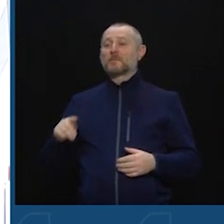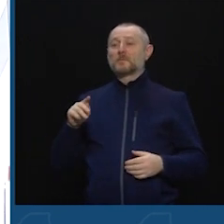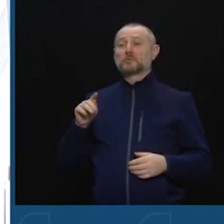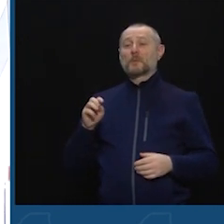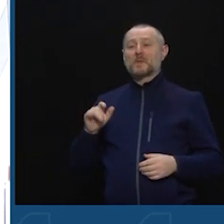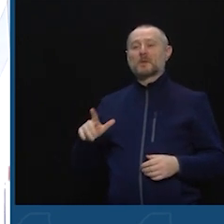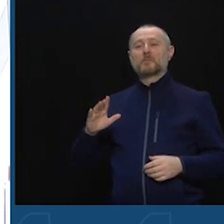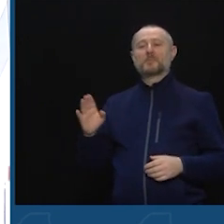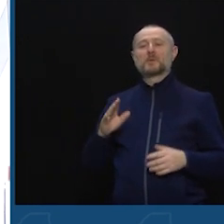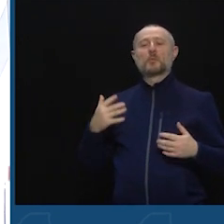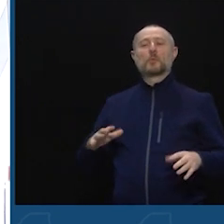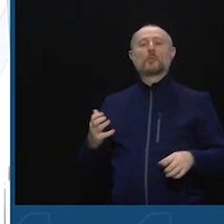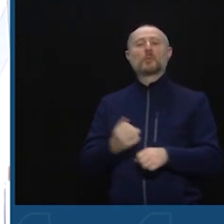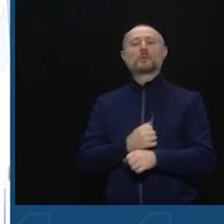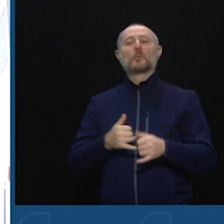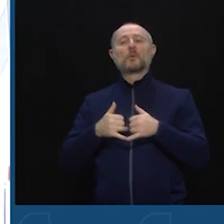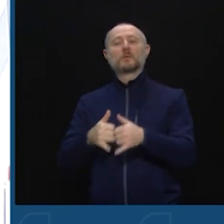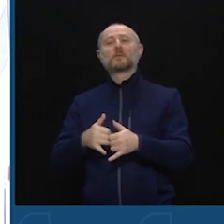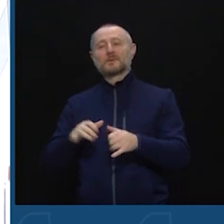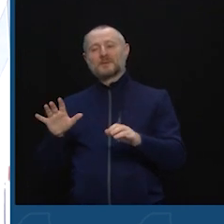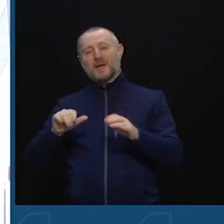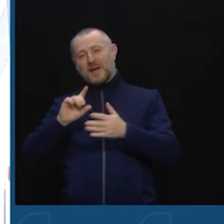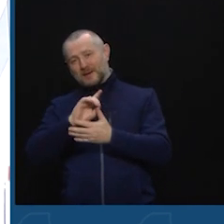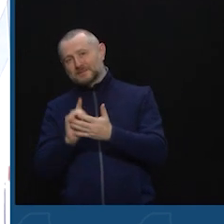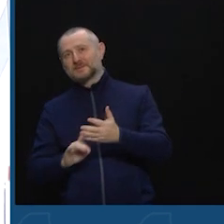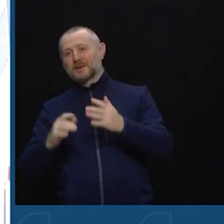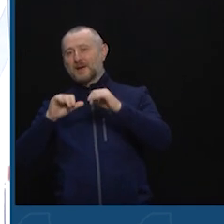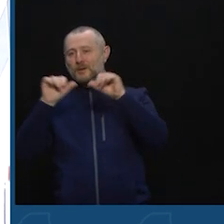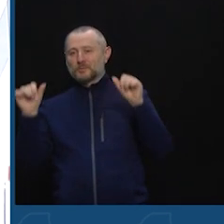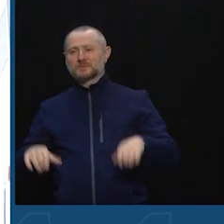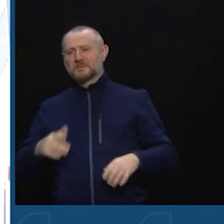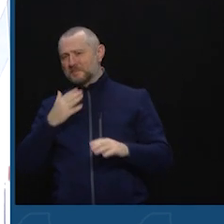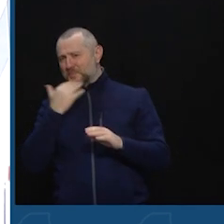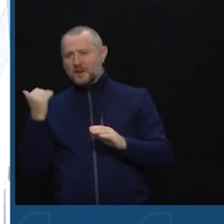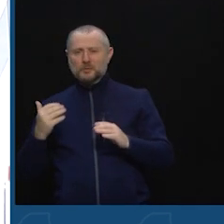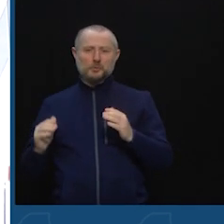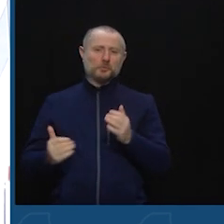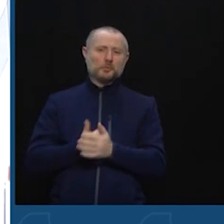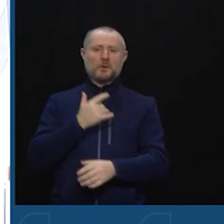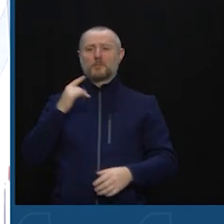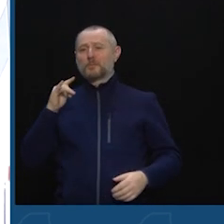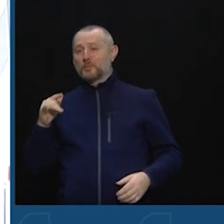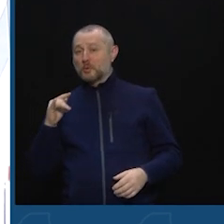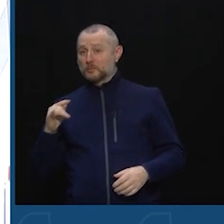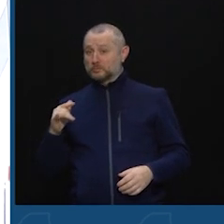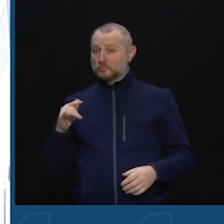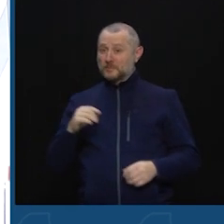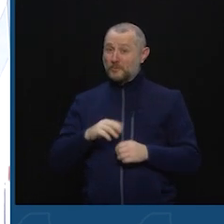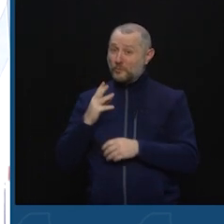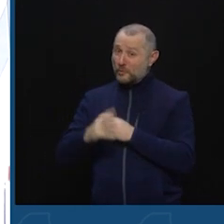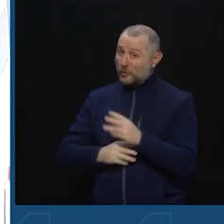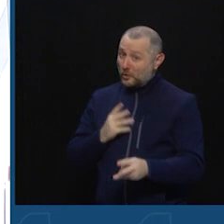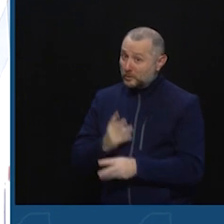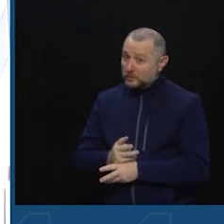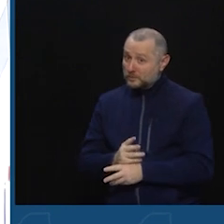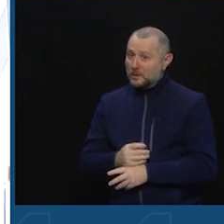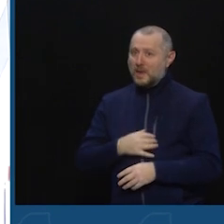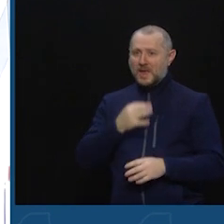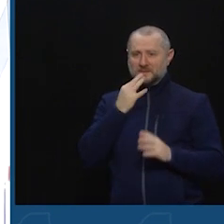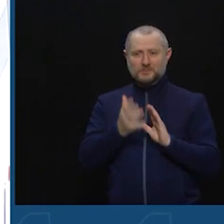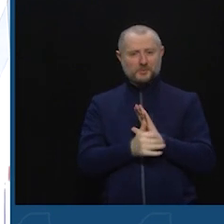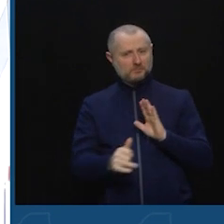awards for its architecture. It's even being dubbed the best new airport in the world by experts. And you know what?